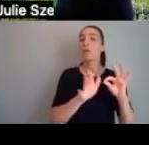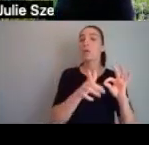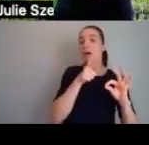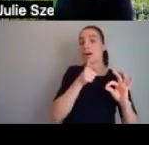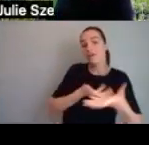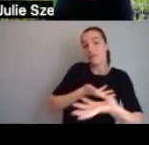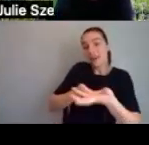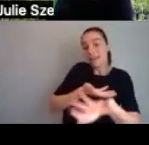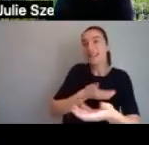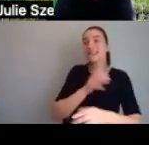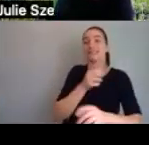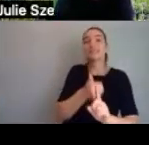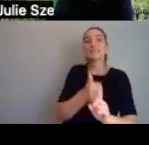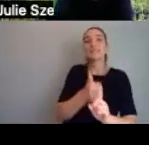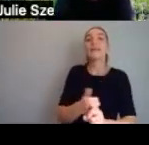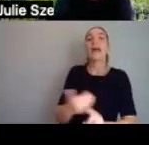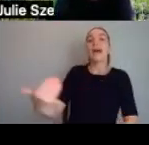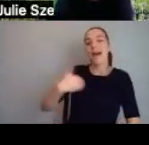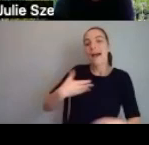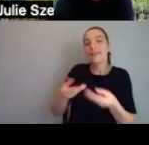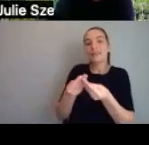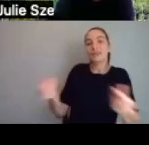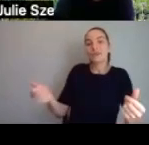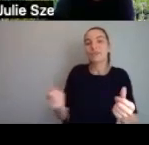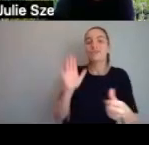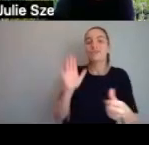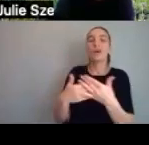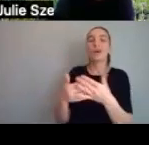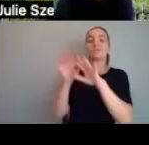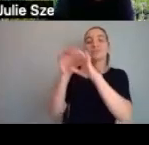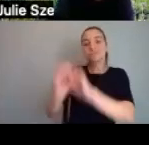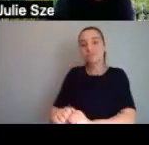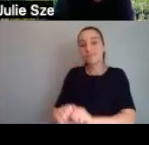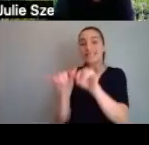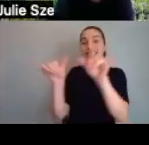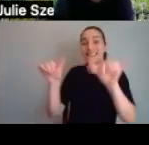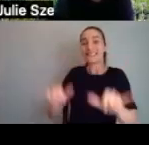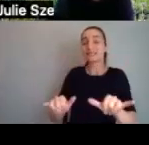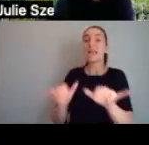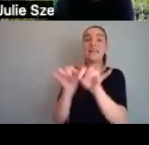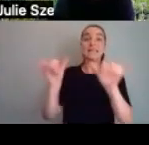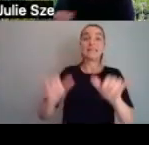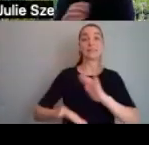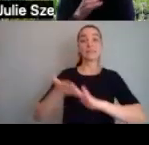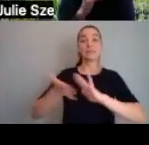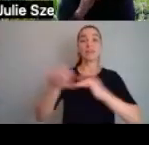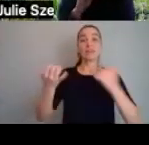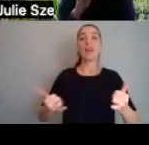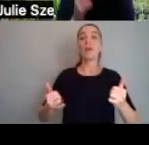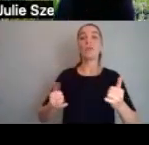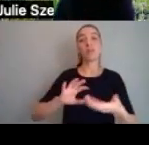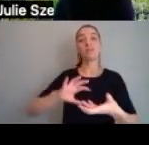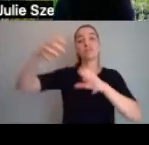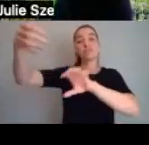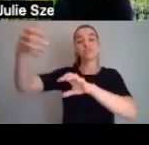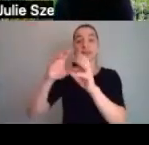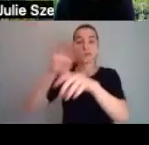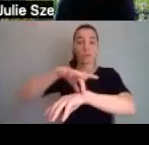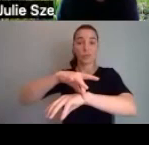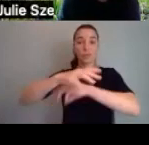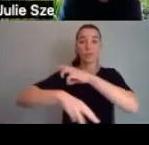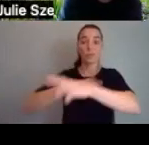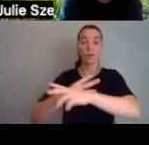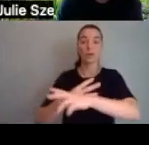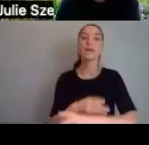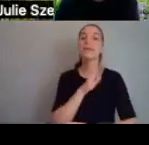extractive industrial systems that are eroding human's primary means of existence on the planet. Going back to carbon, what are the